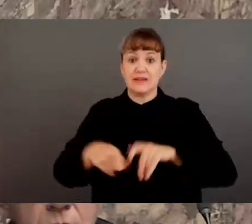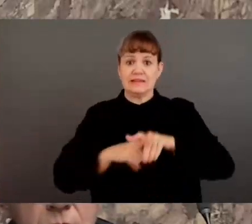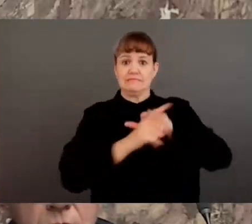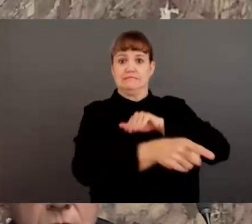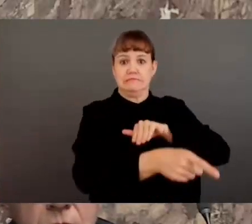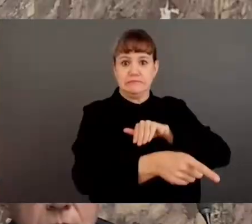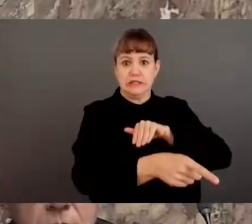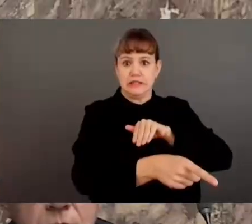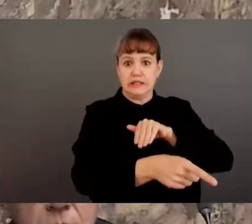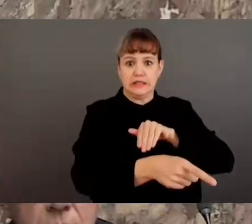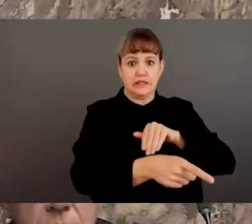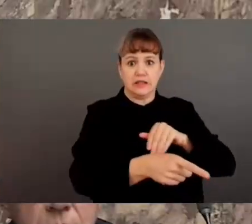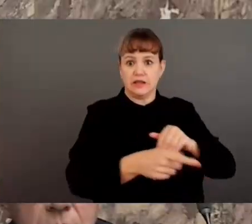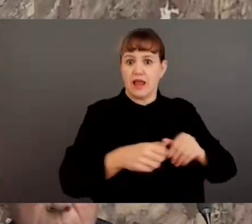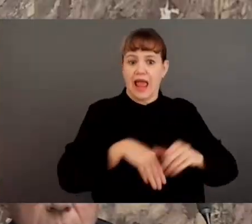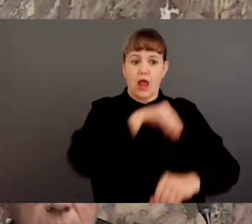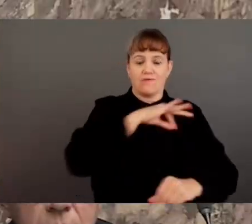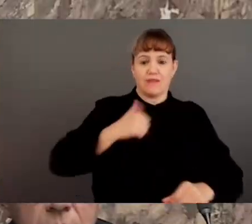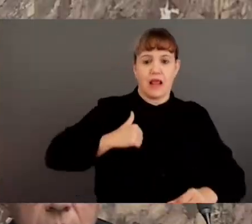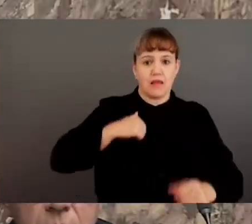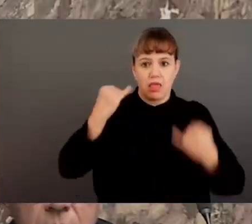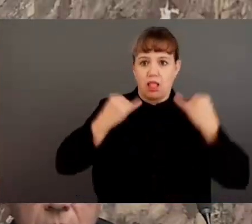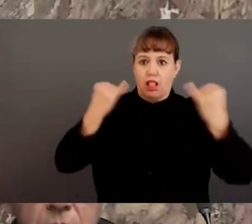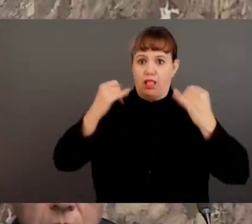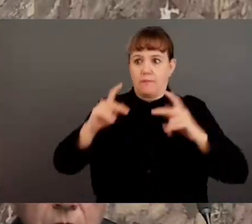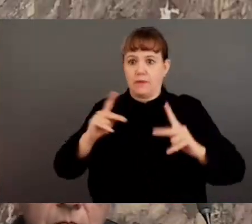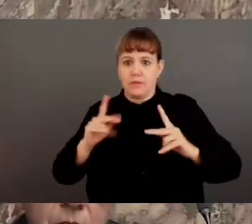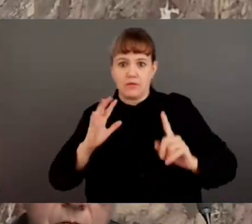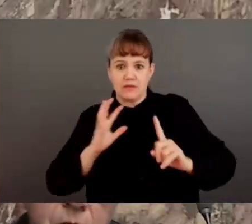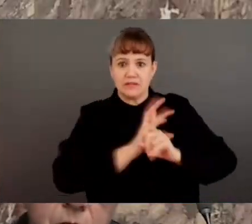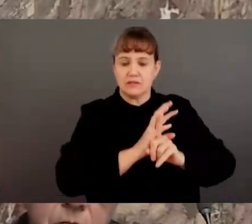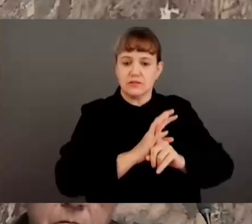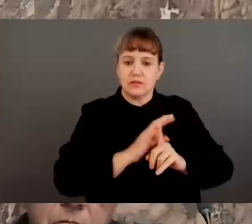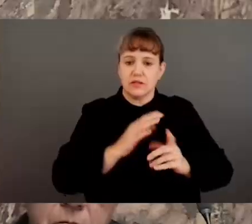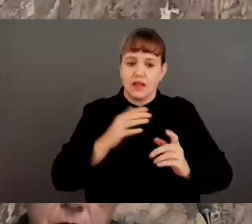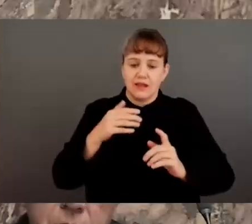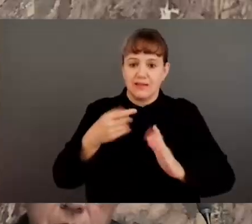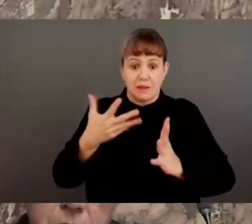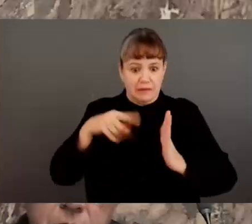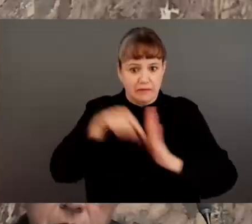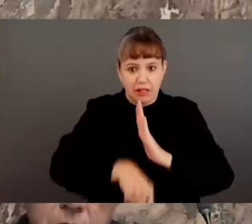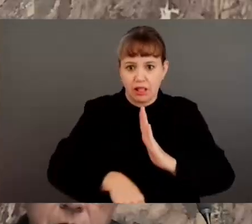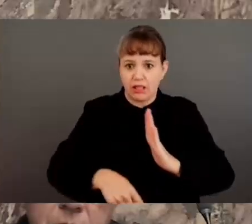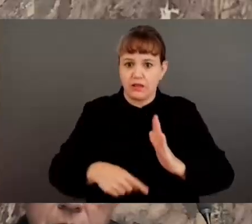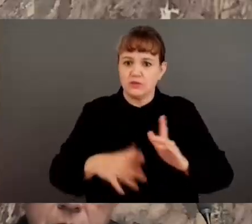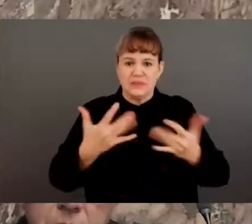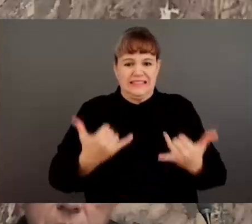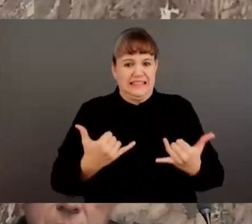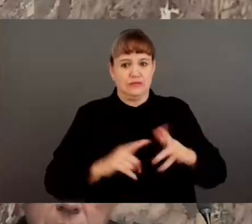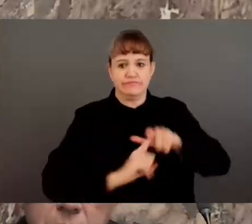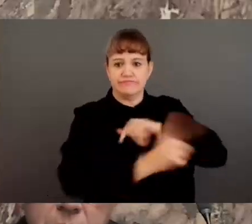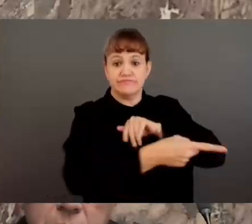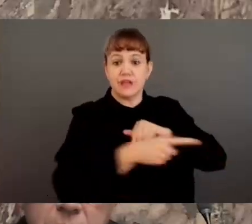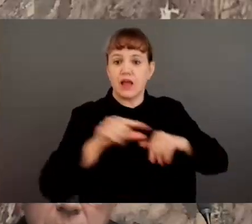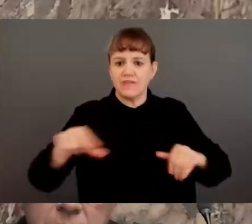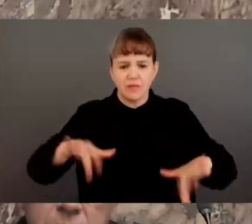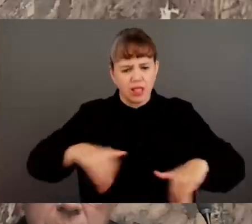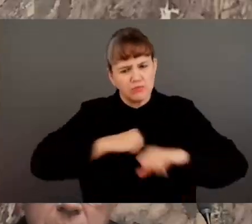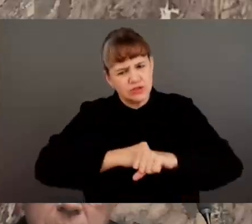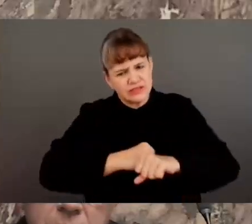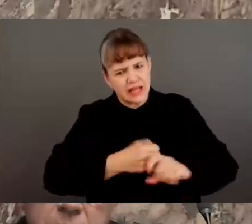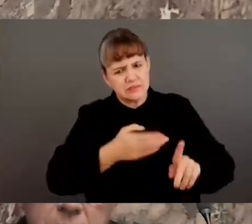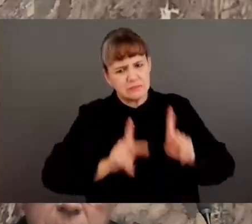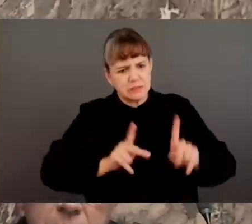are afraid and have to flee this province to protect themselves because this government can't. To the Solicitor General, when will